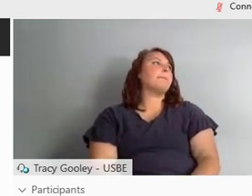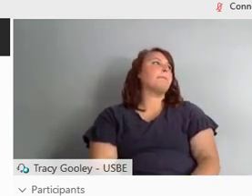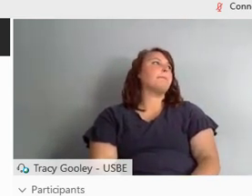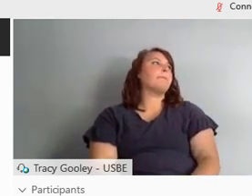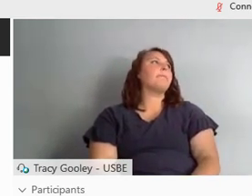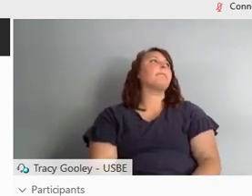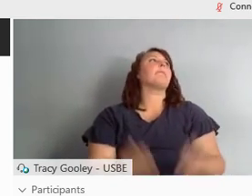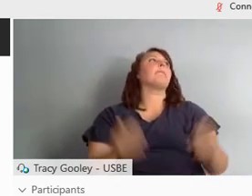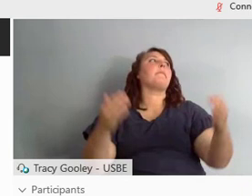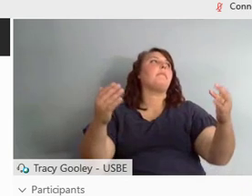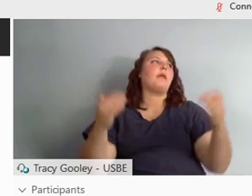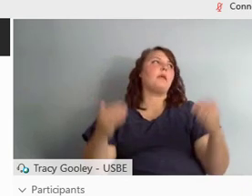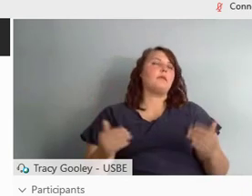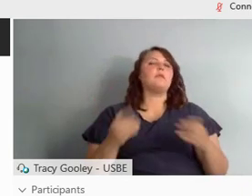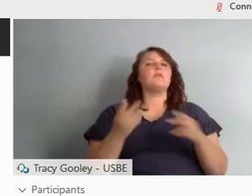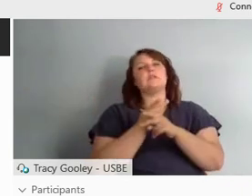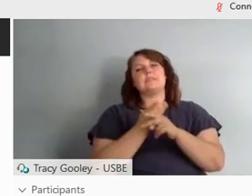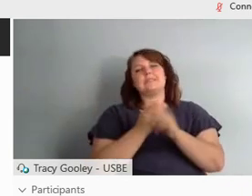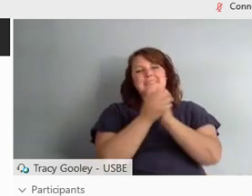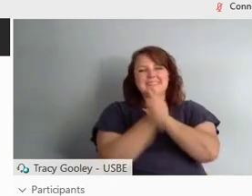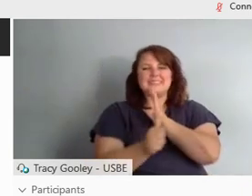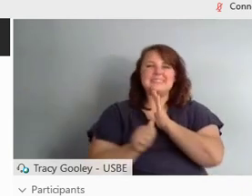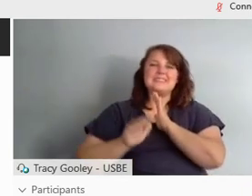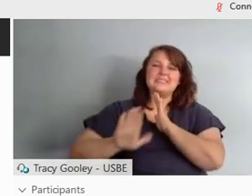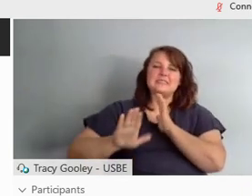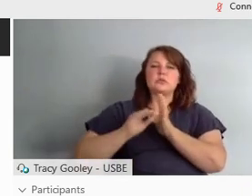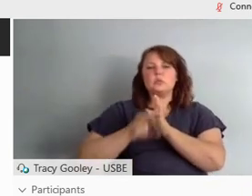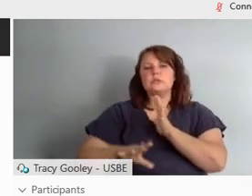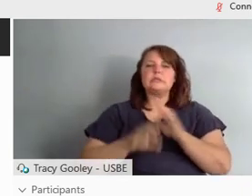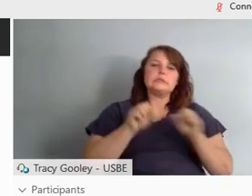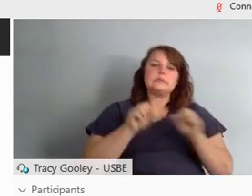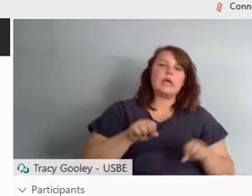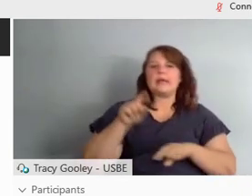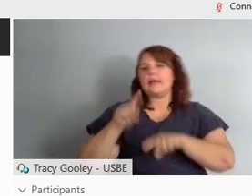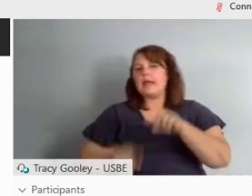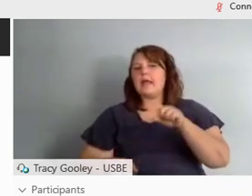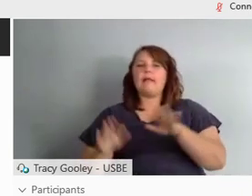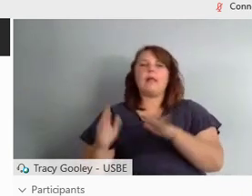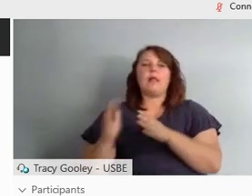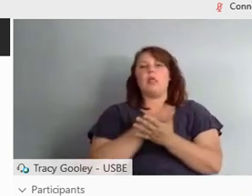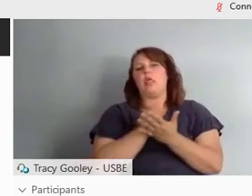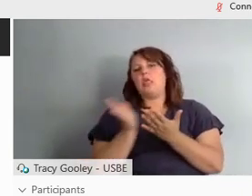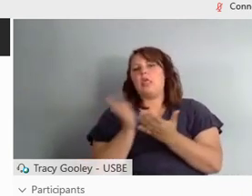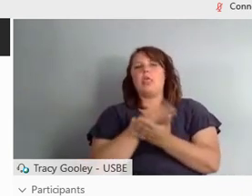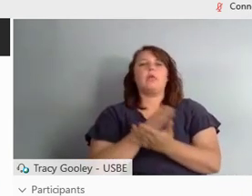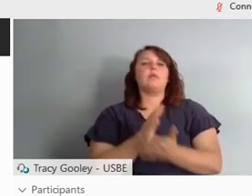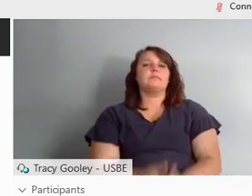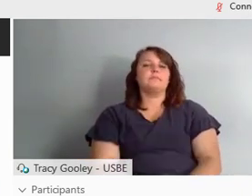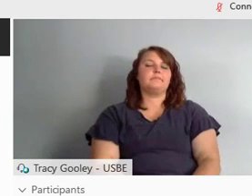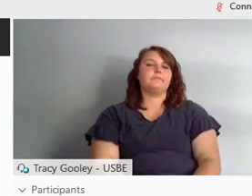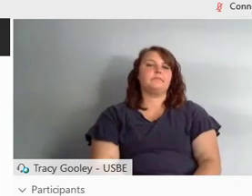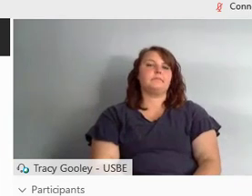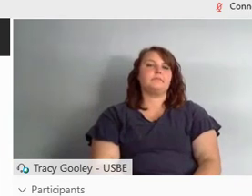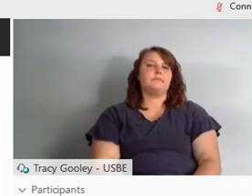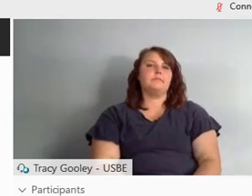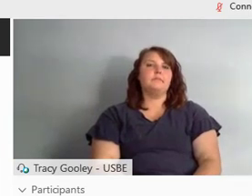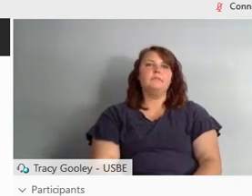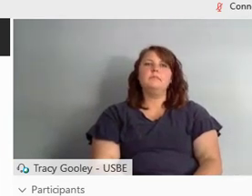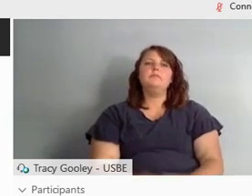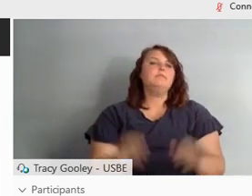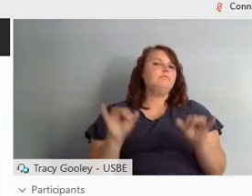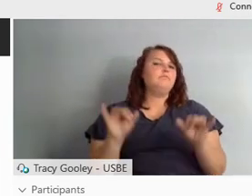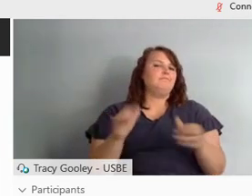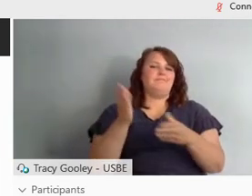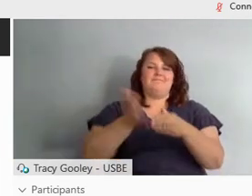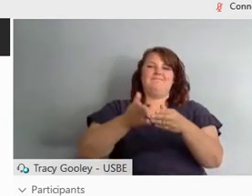so the next one, same thing. You figure out what skill sets a student can do, can't do. Where do they fall on the rubric? And then same thing. You